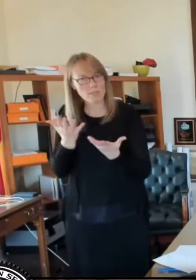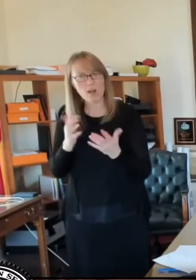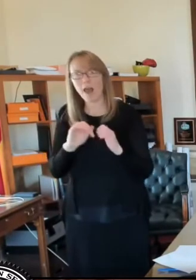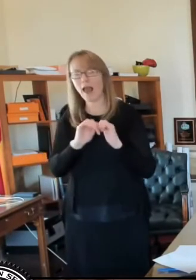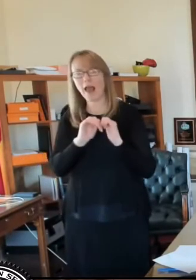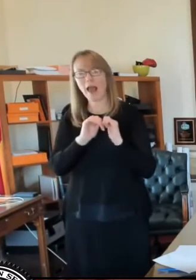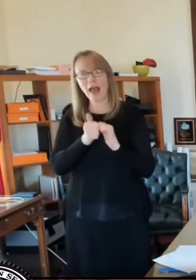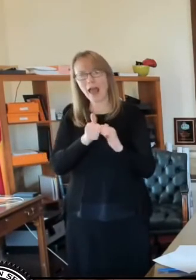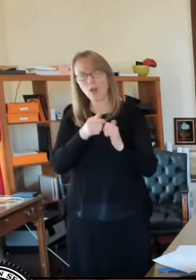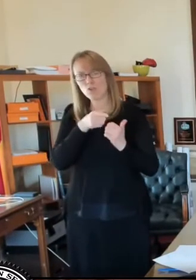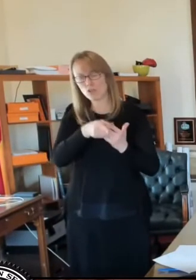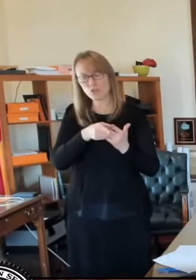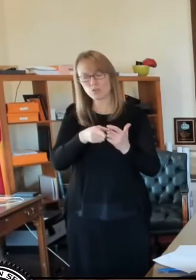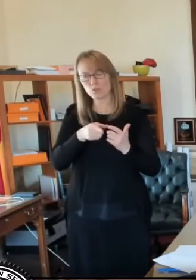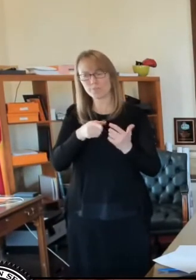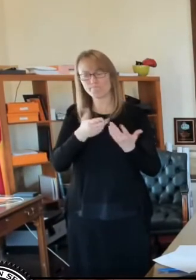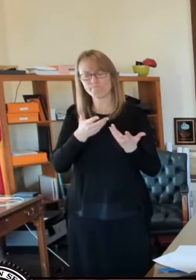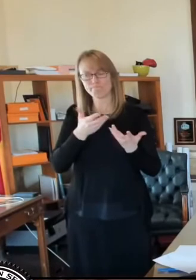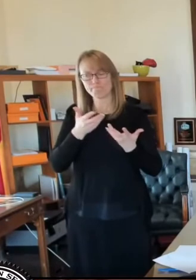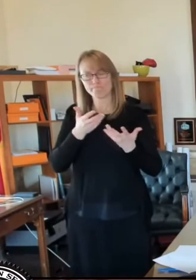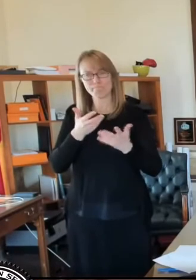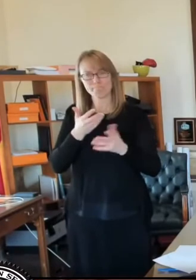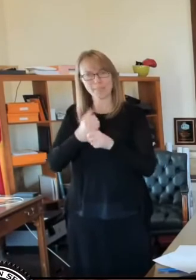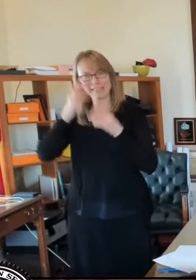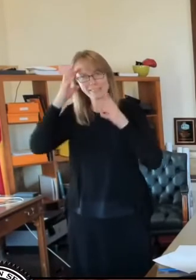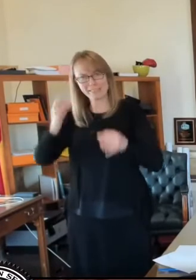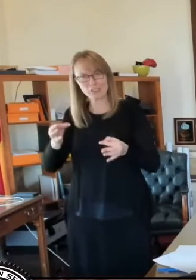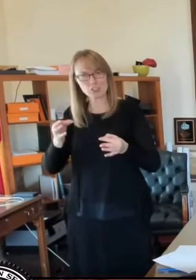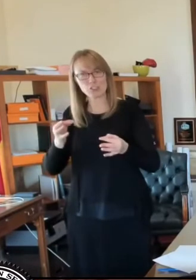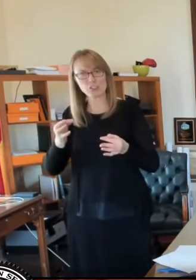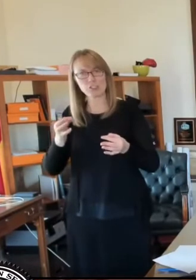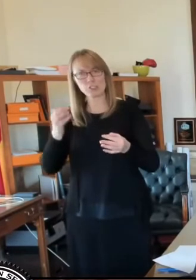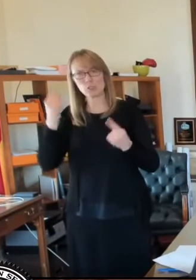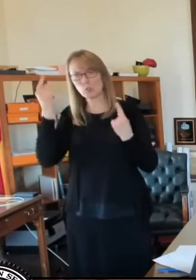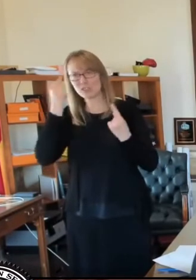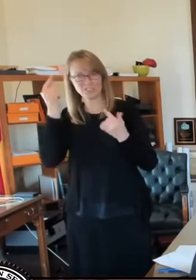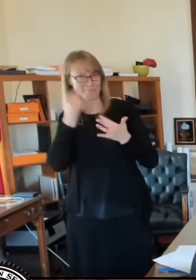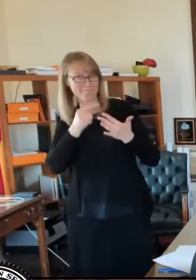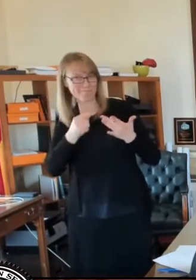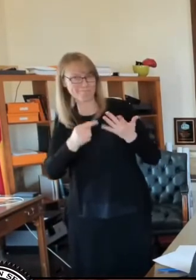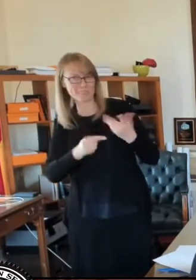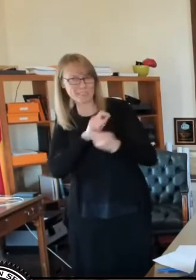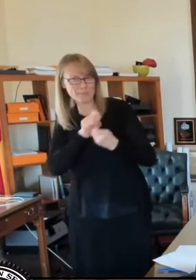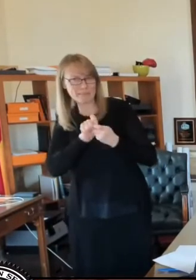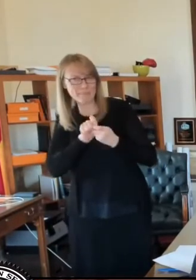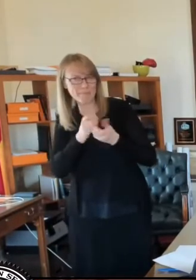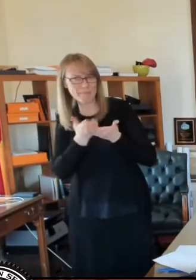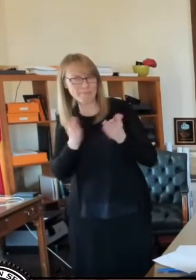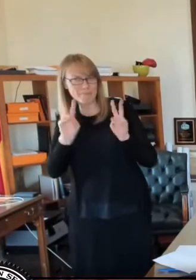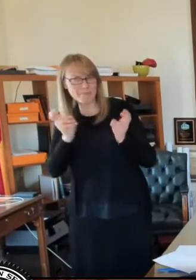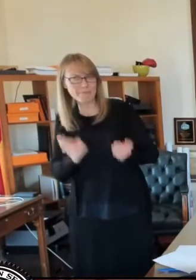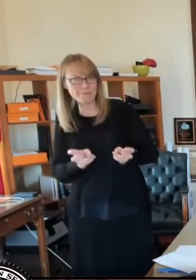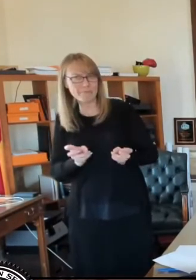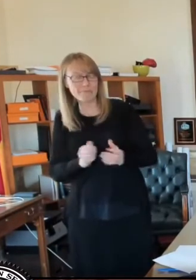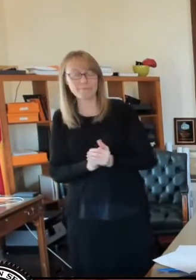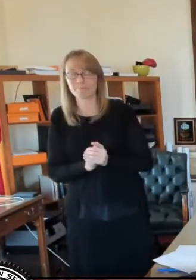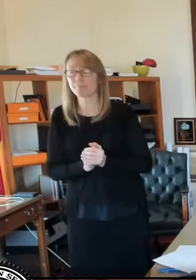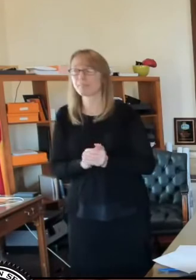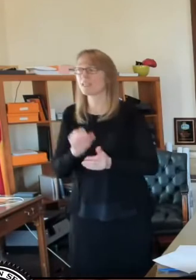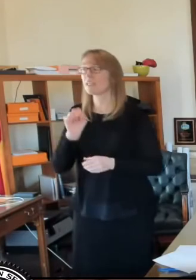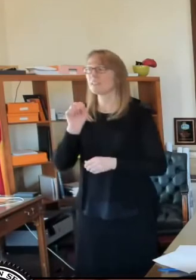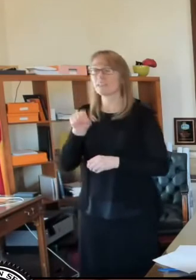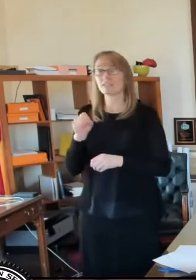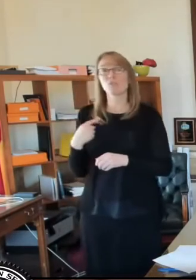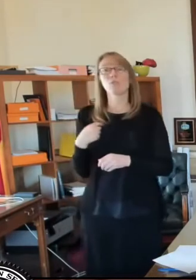looks at when considering those items? That's a really good question. One of the metrics that we look at is the one that I was just speaking with you about, which